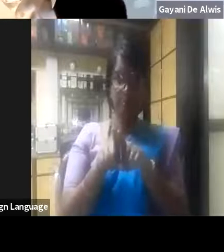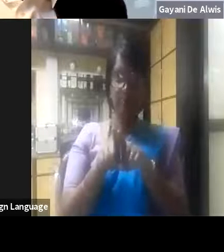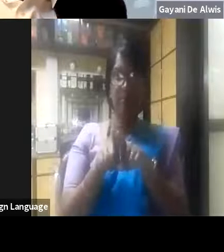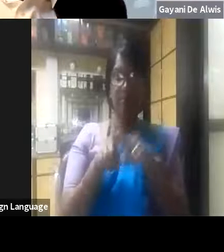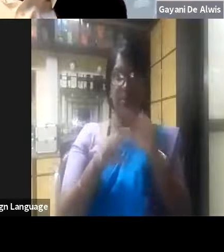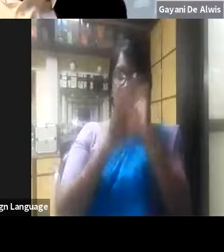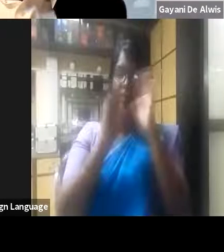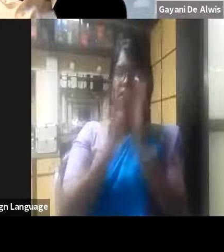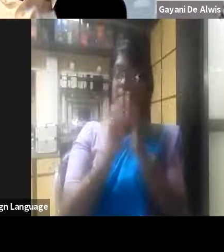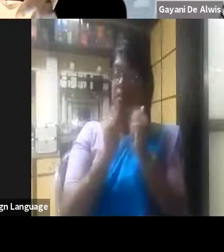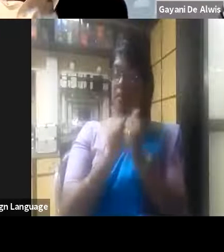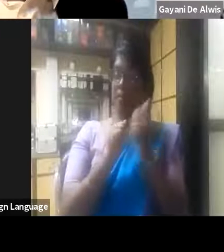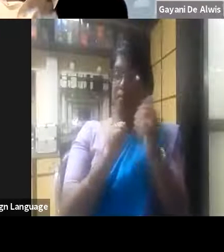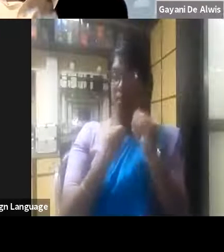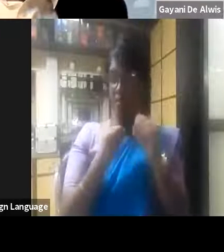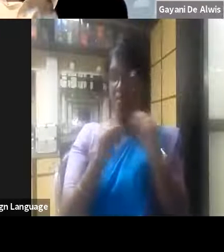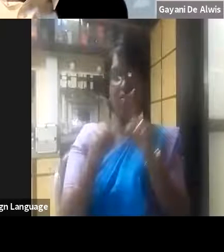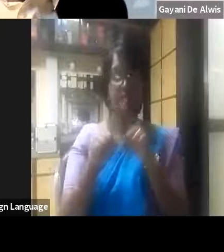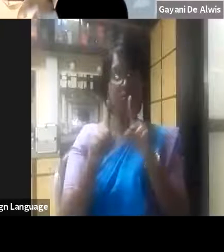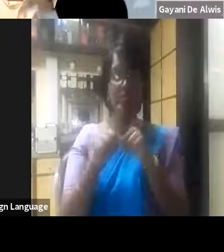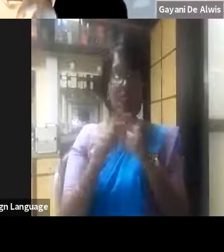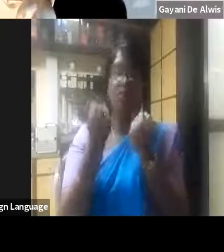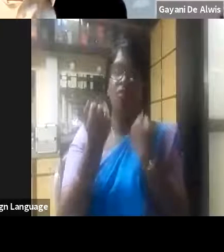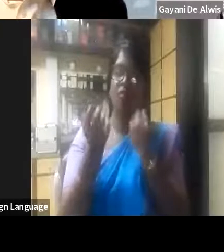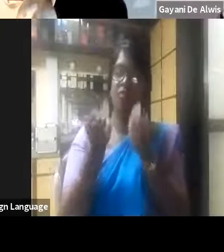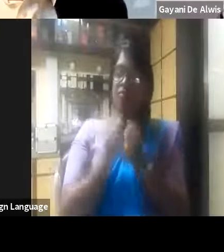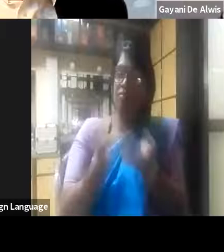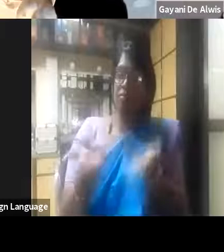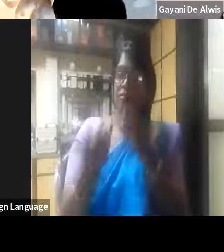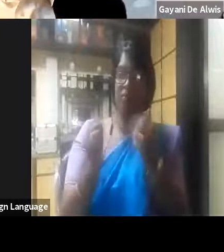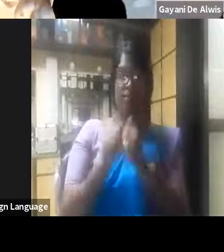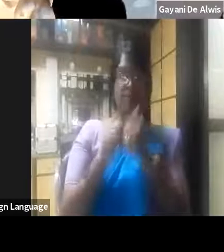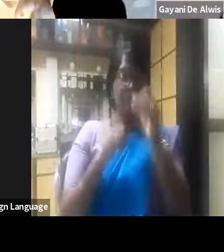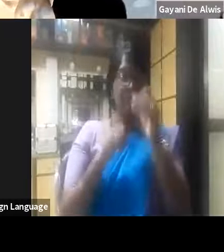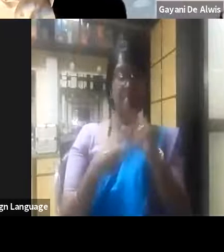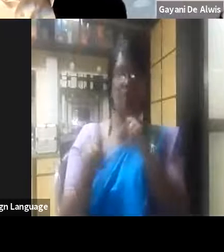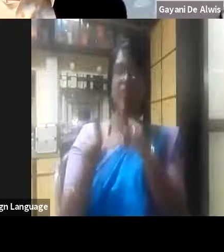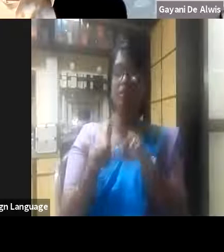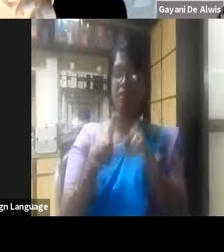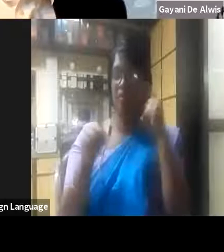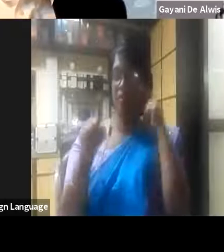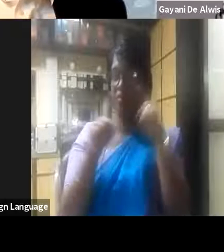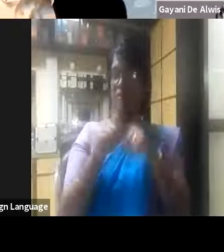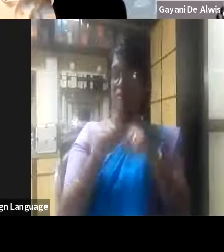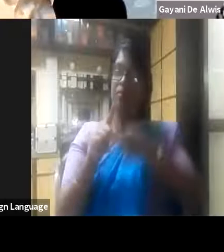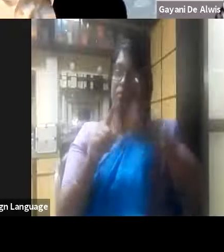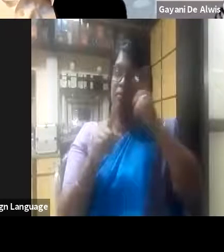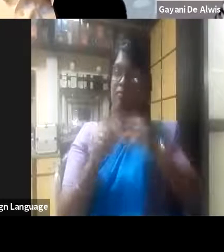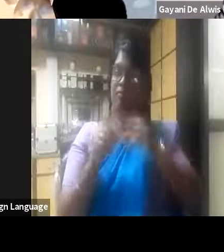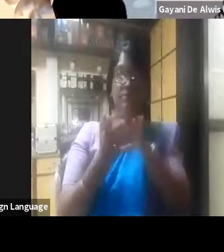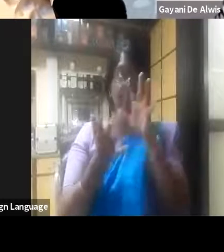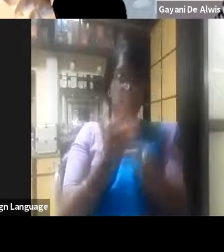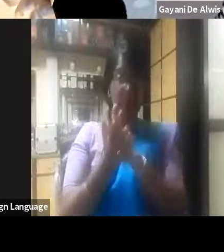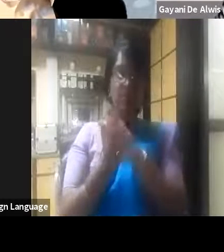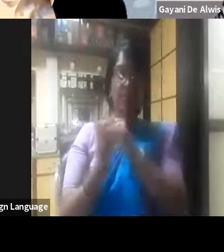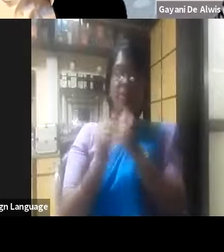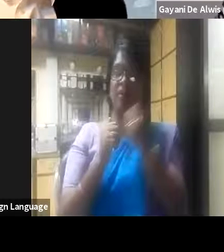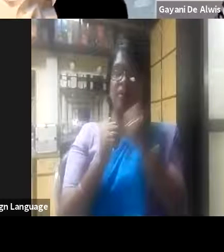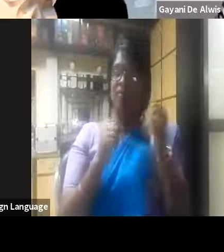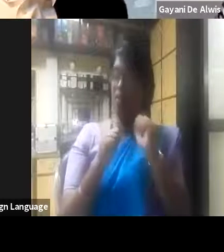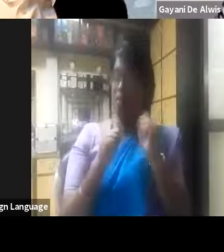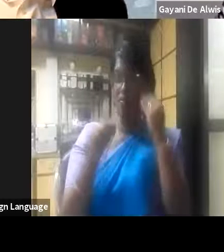working and, pushed us from the comfort zones to take bold decisions, which we would have never taken.